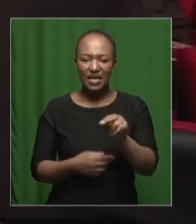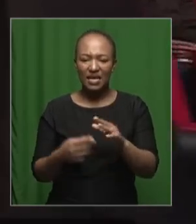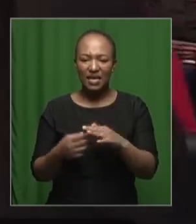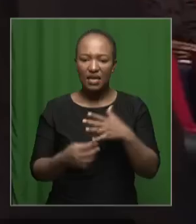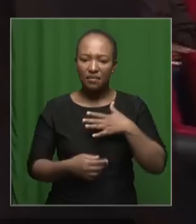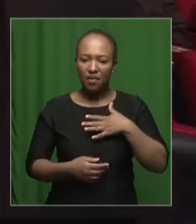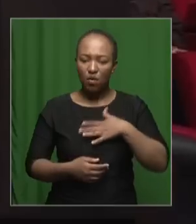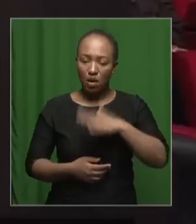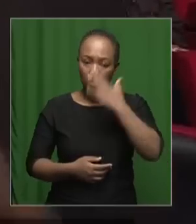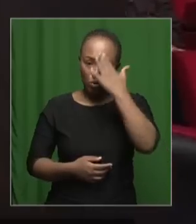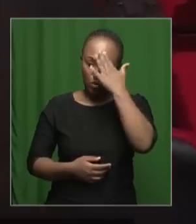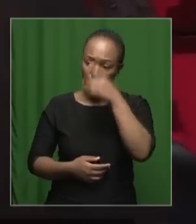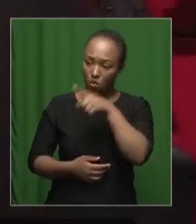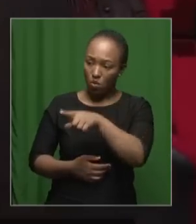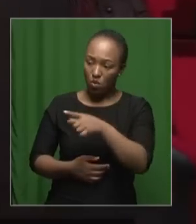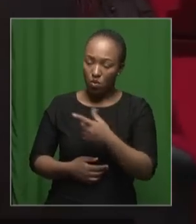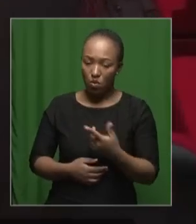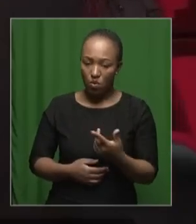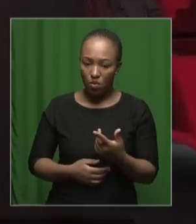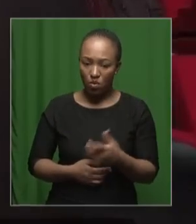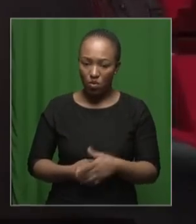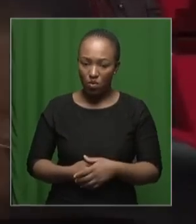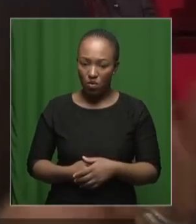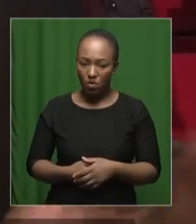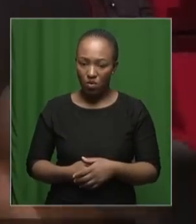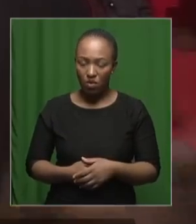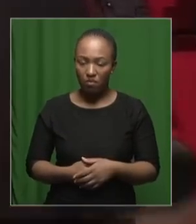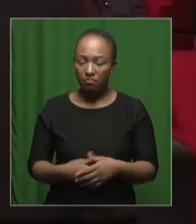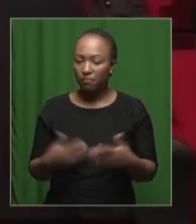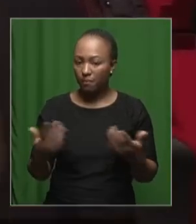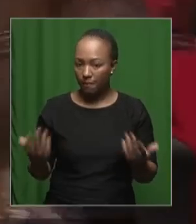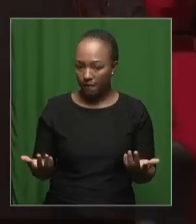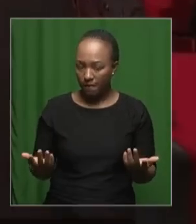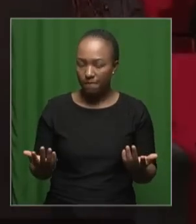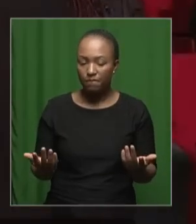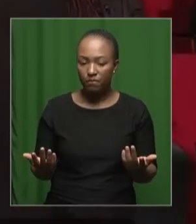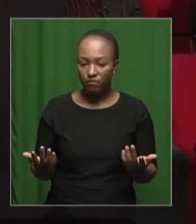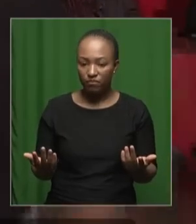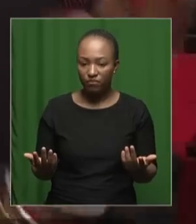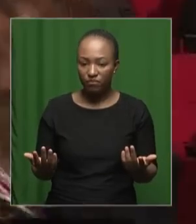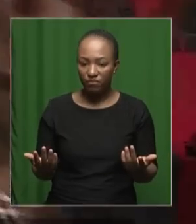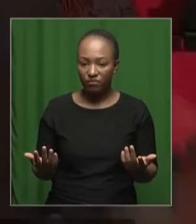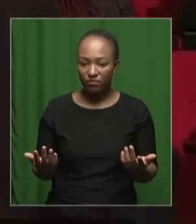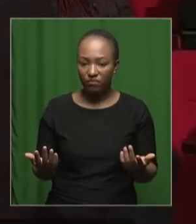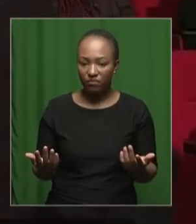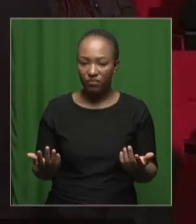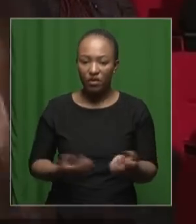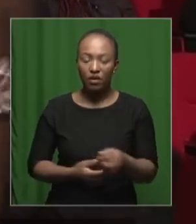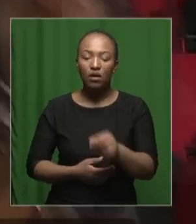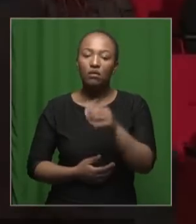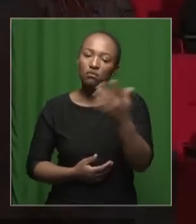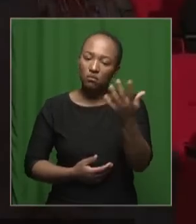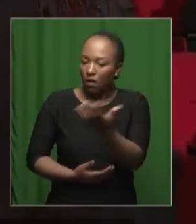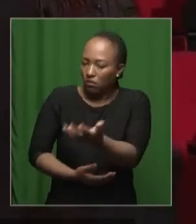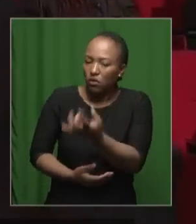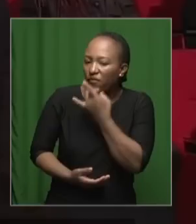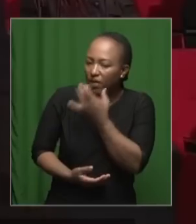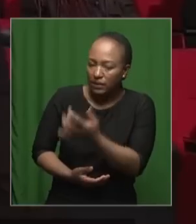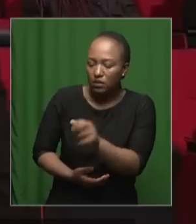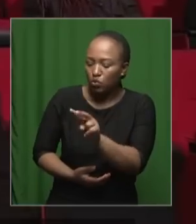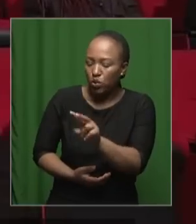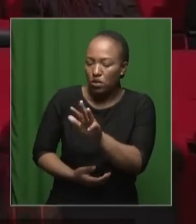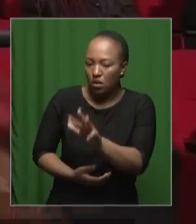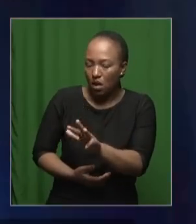you, sir, if we got, obviously we're going to be 29 May, we're going to take over the